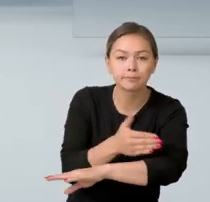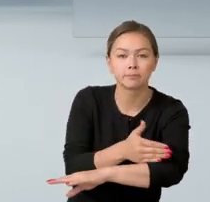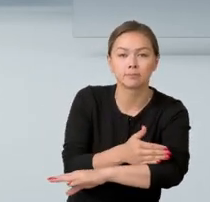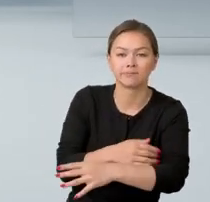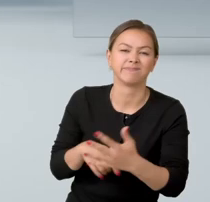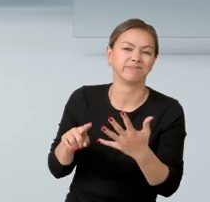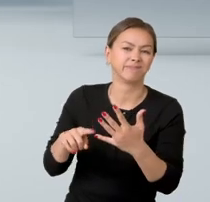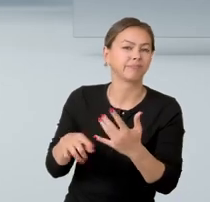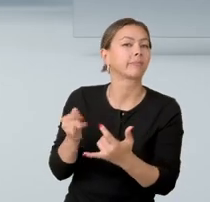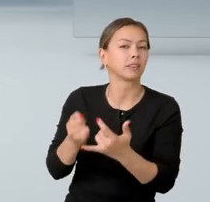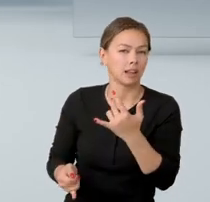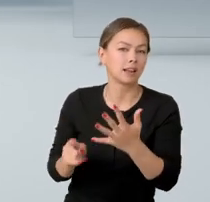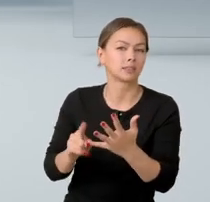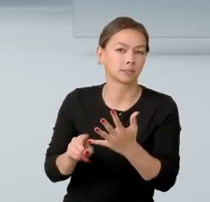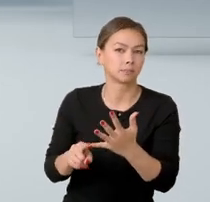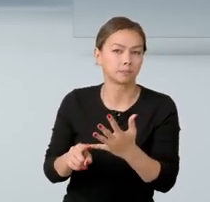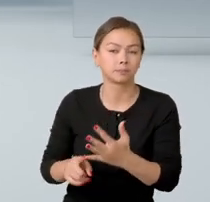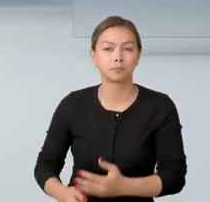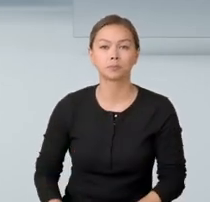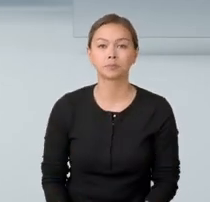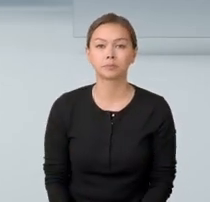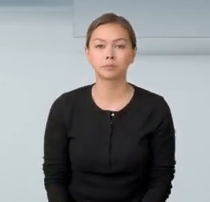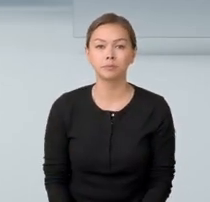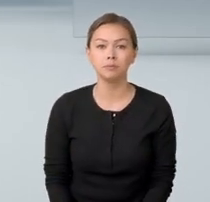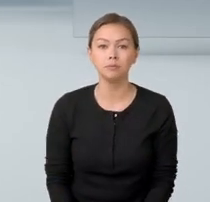improvements all the time